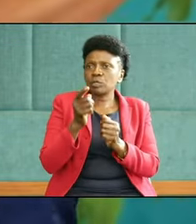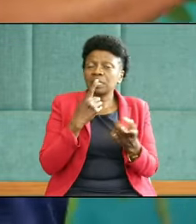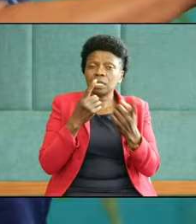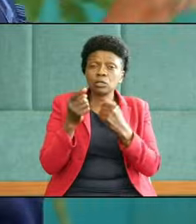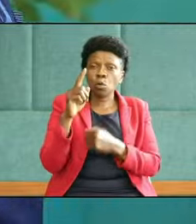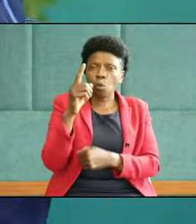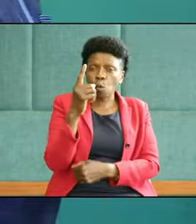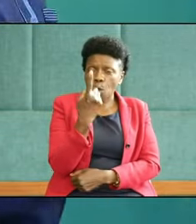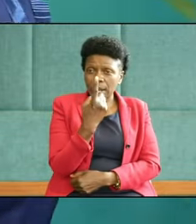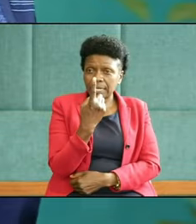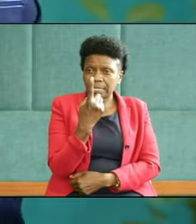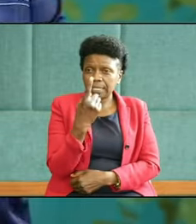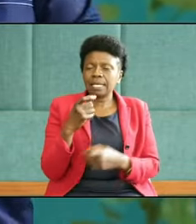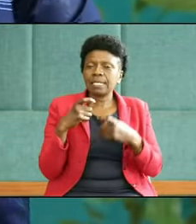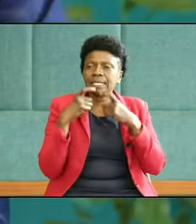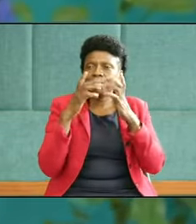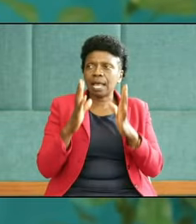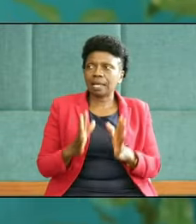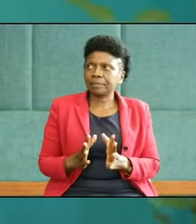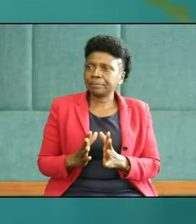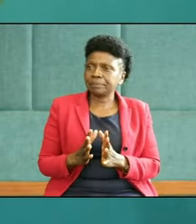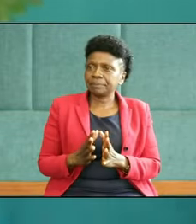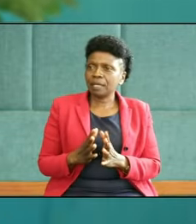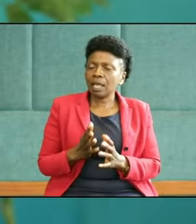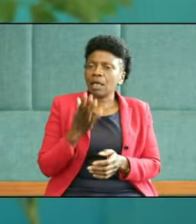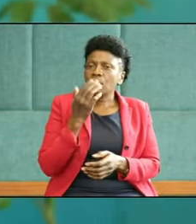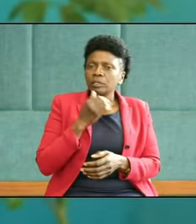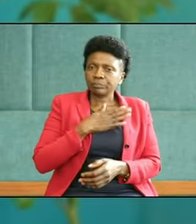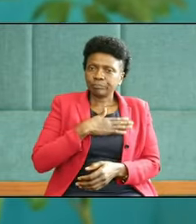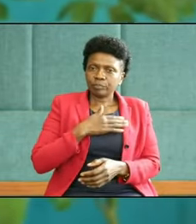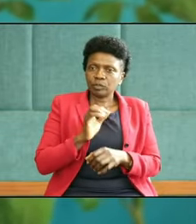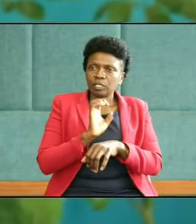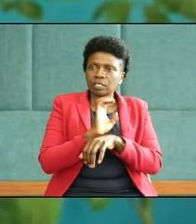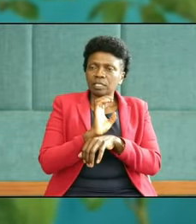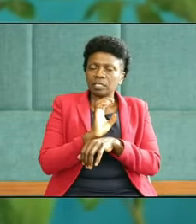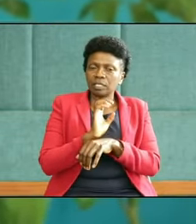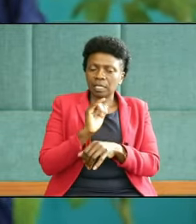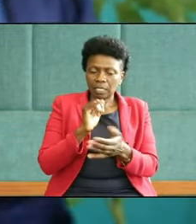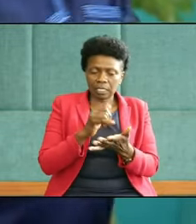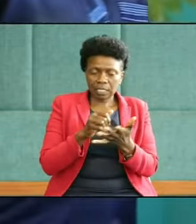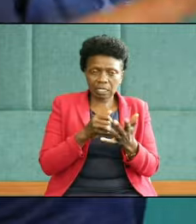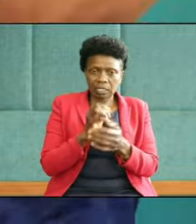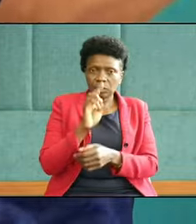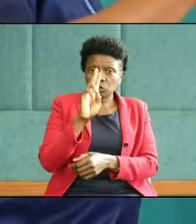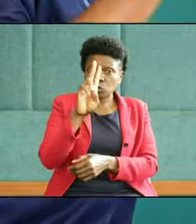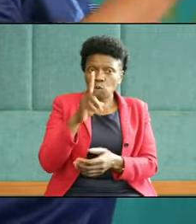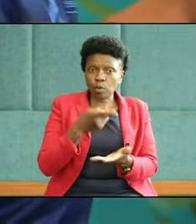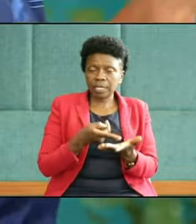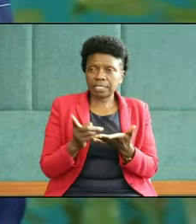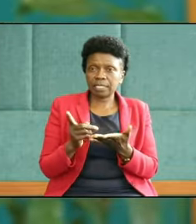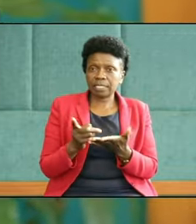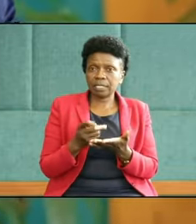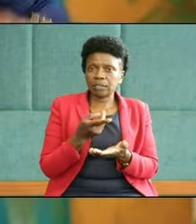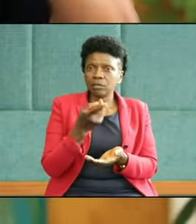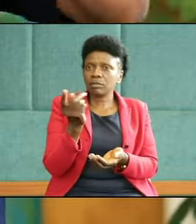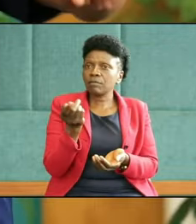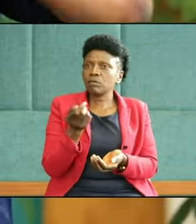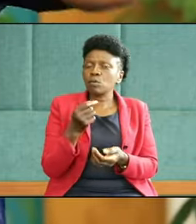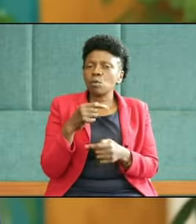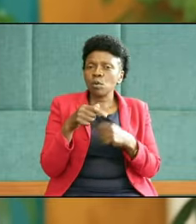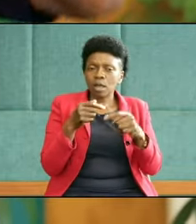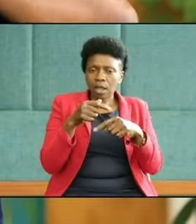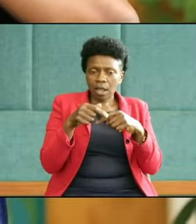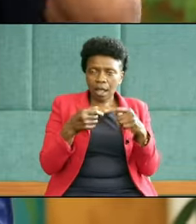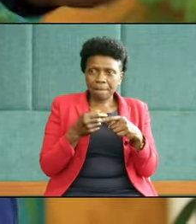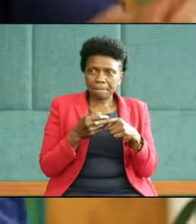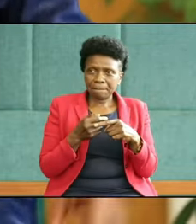want to make a plea to the church. Hear me. It's just 2 weeks. These 2 weeks, those of you who have cars, let your